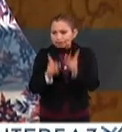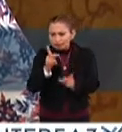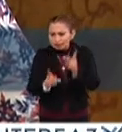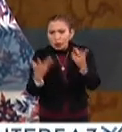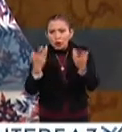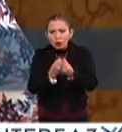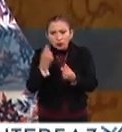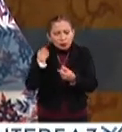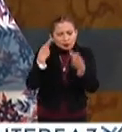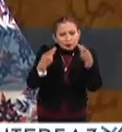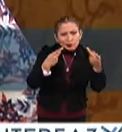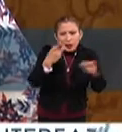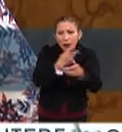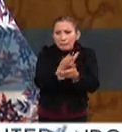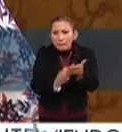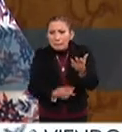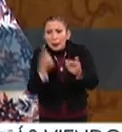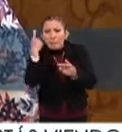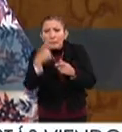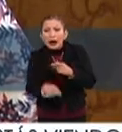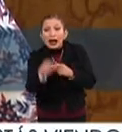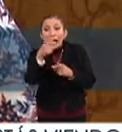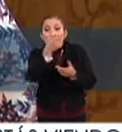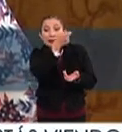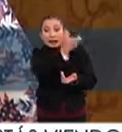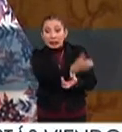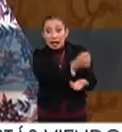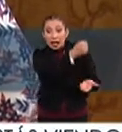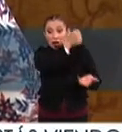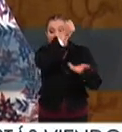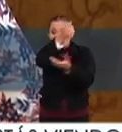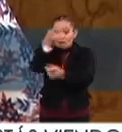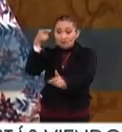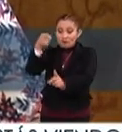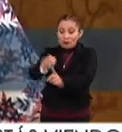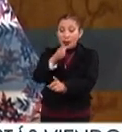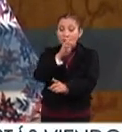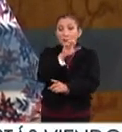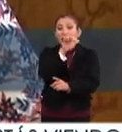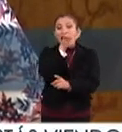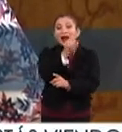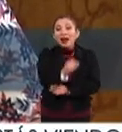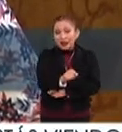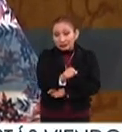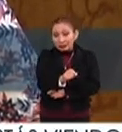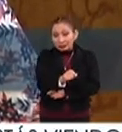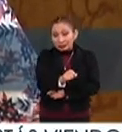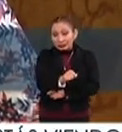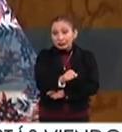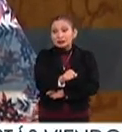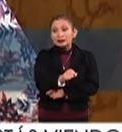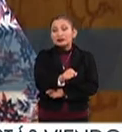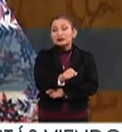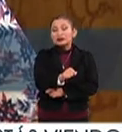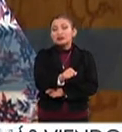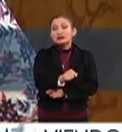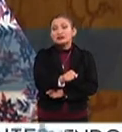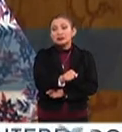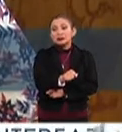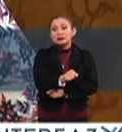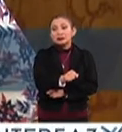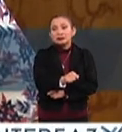and together we came up with the plan that the money goes for studentships